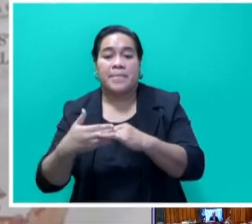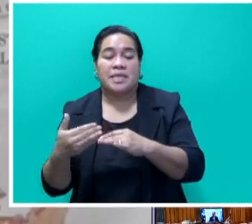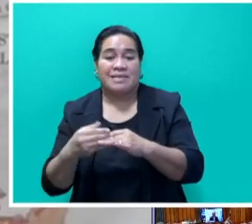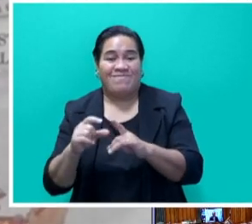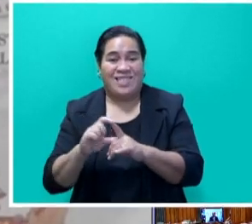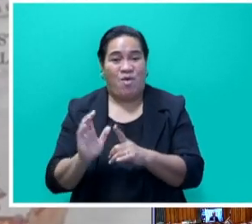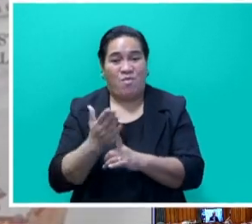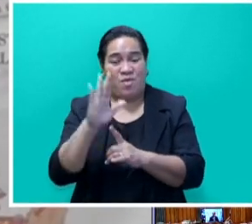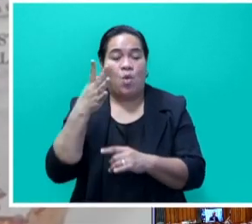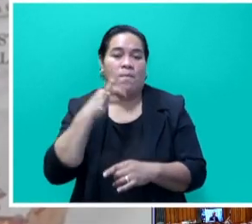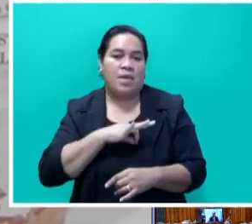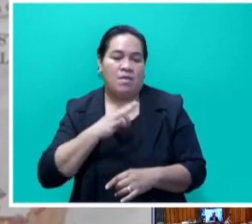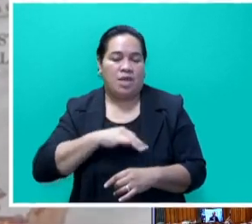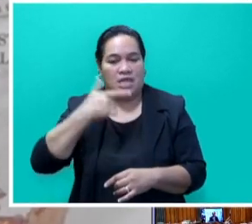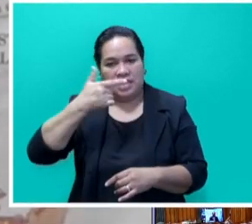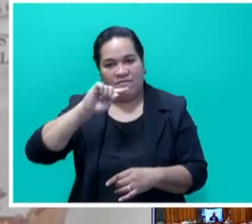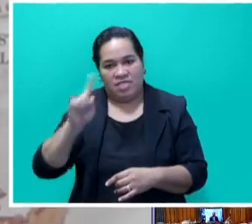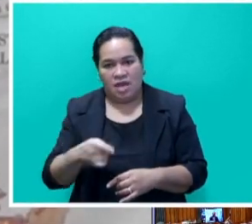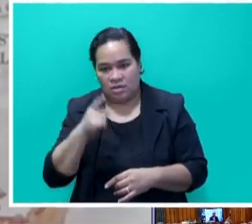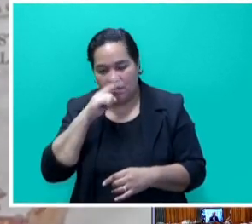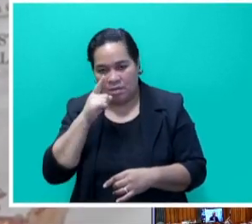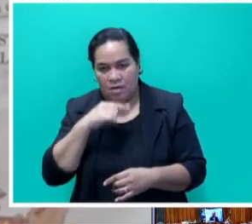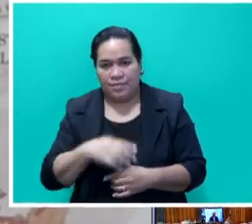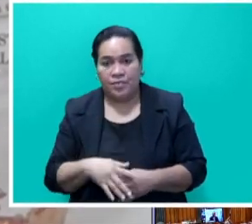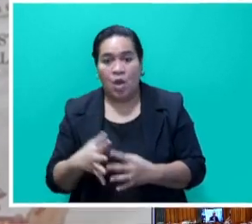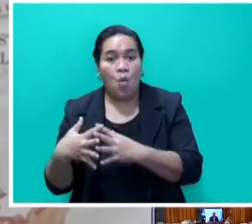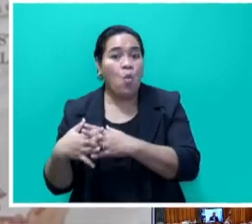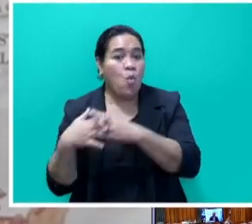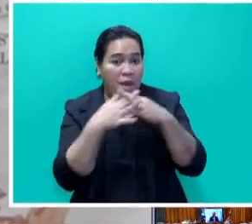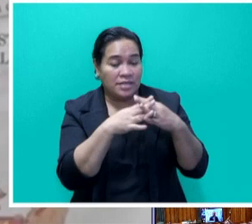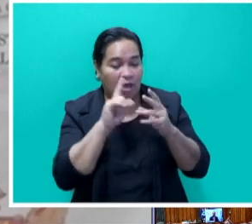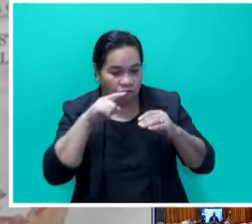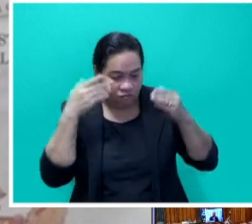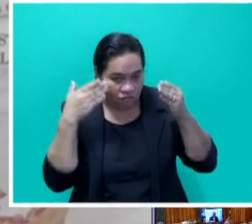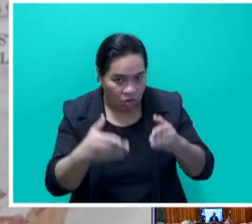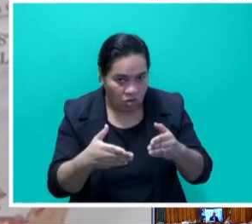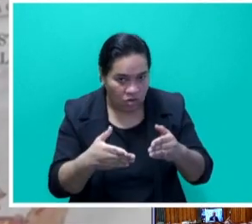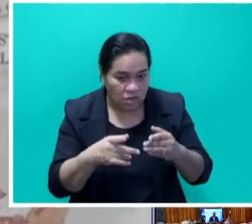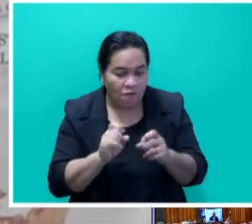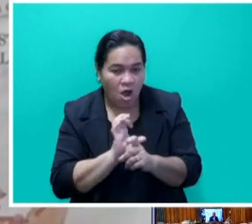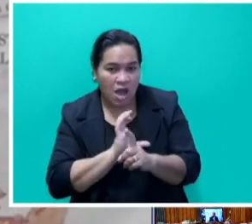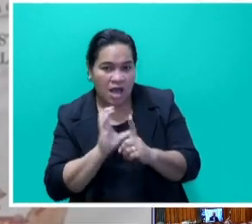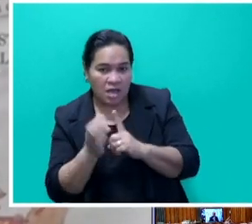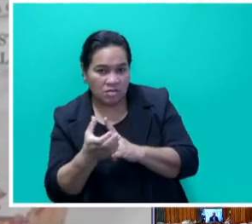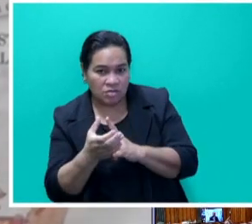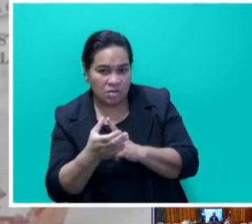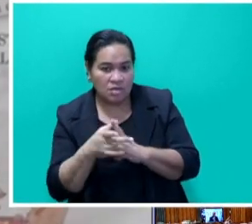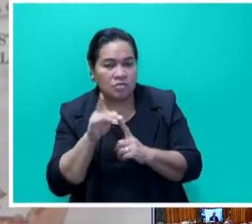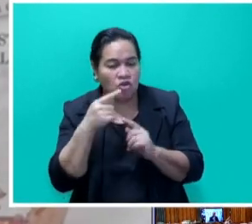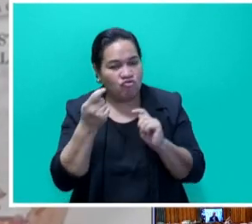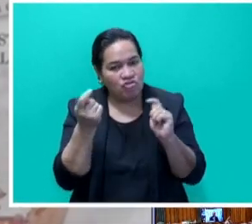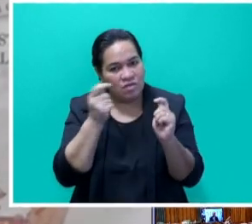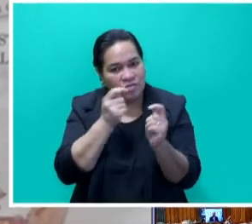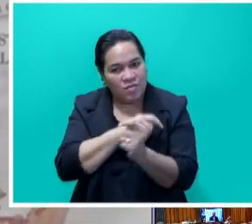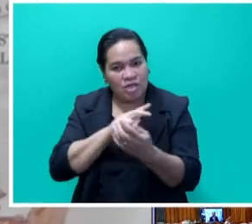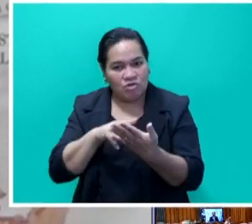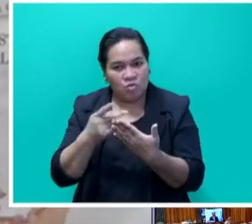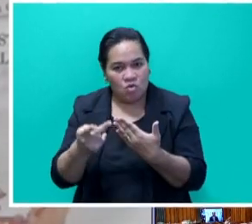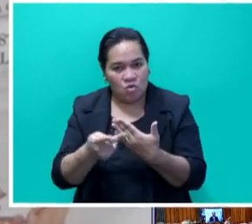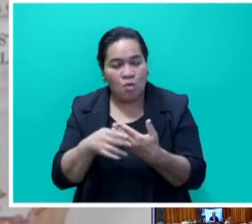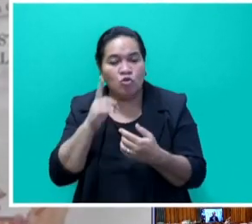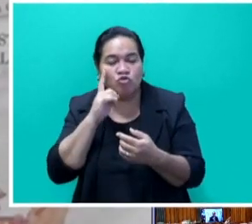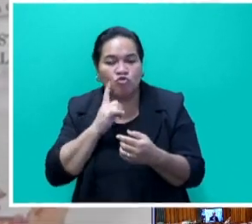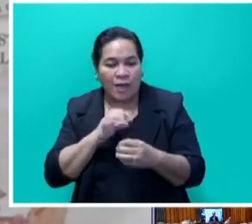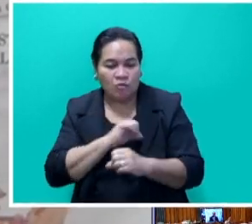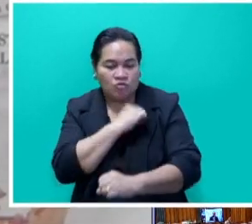almost 7,000 people. WEF is now focused on embarking on a cultural transformation program and trying to